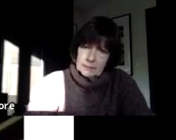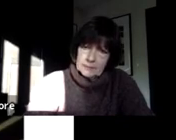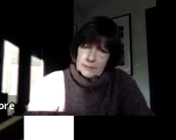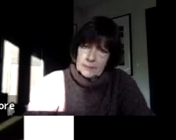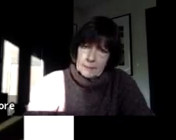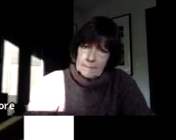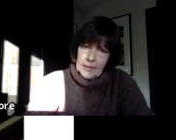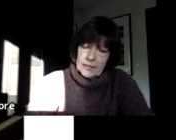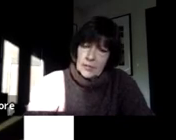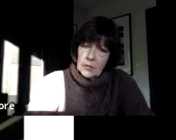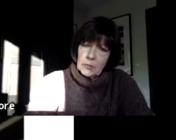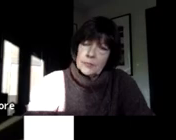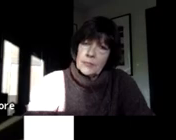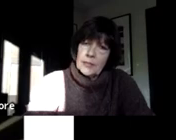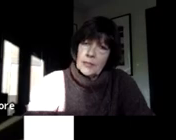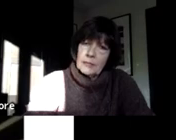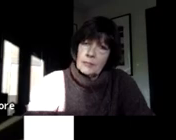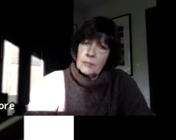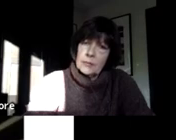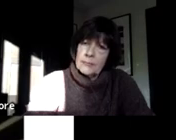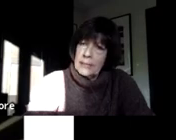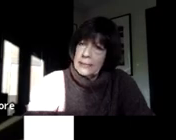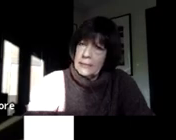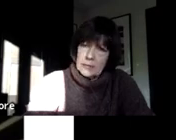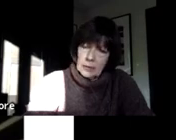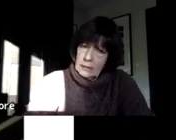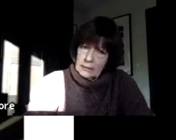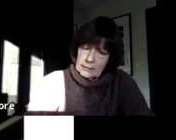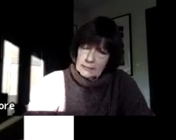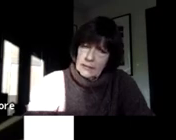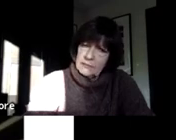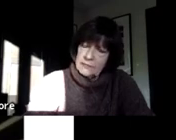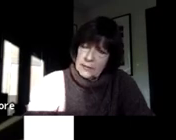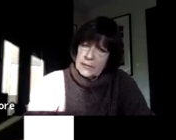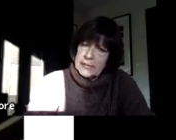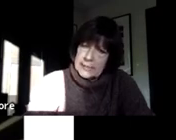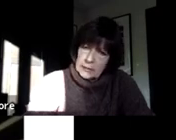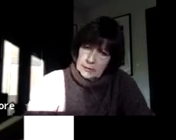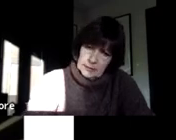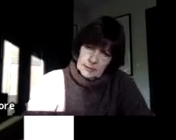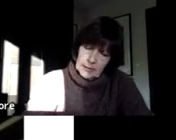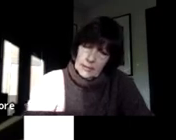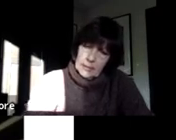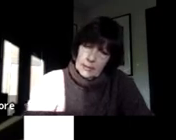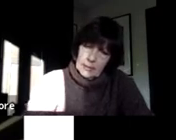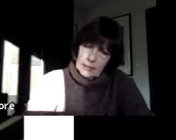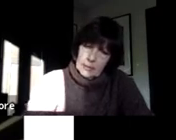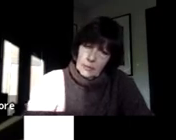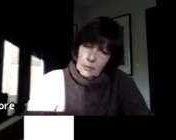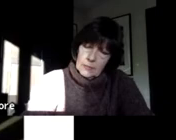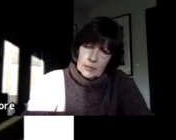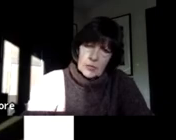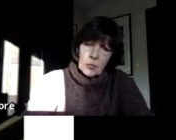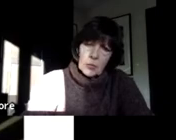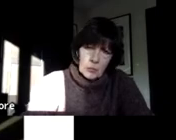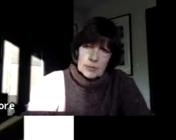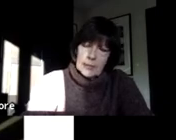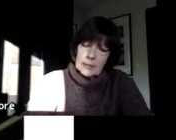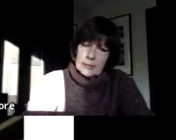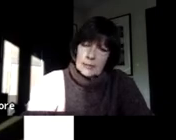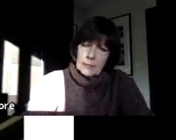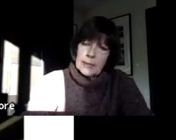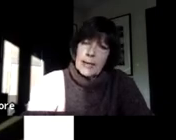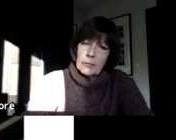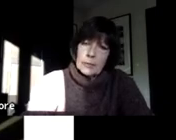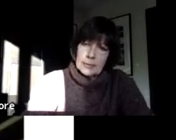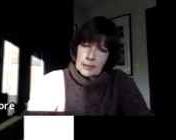recently. And so it reminds us all how very serious, not just what we say